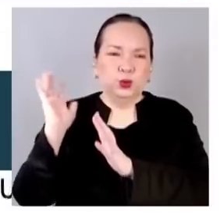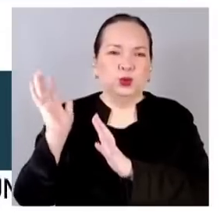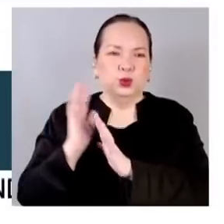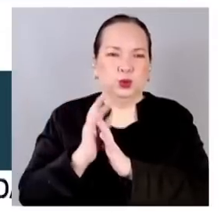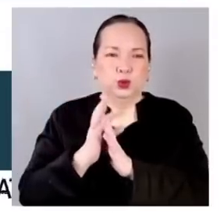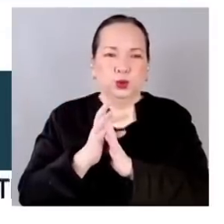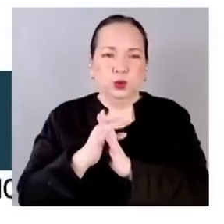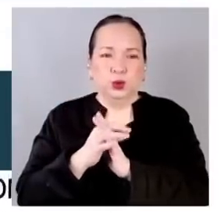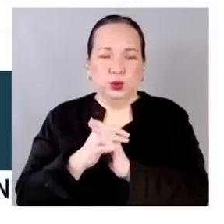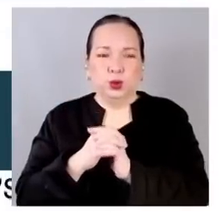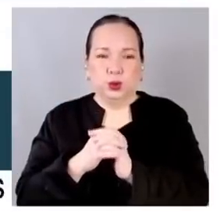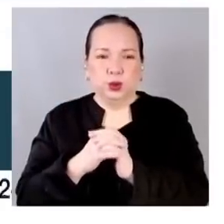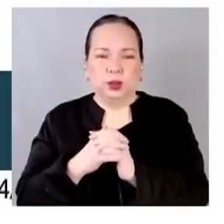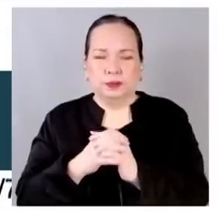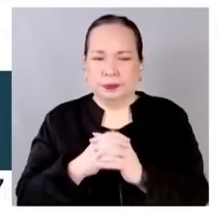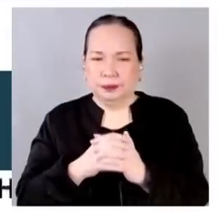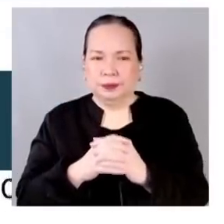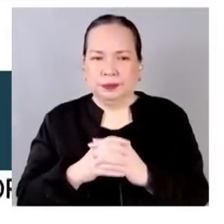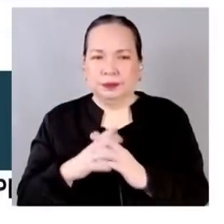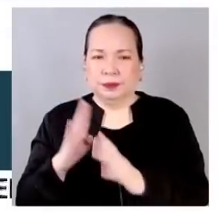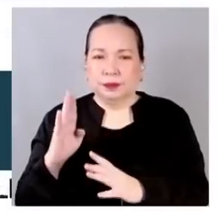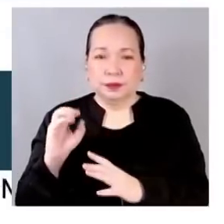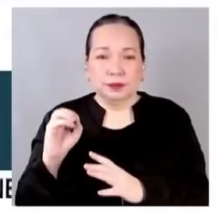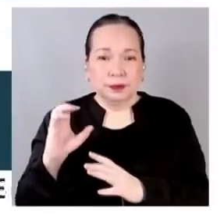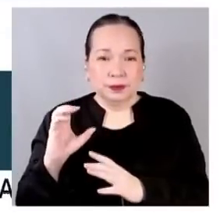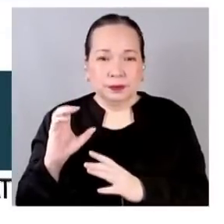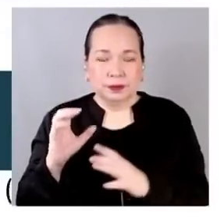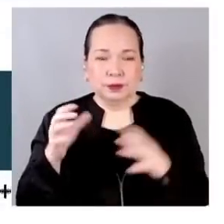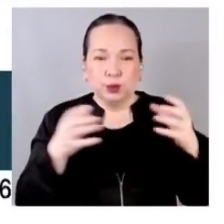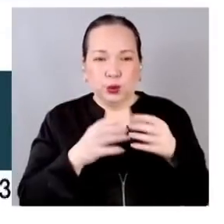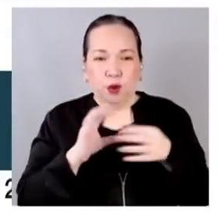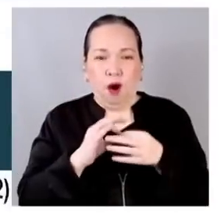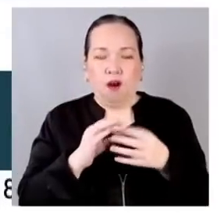the Bureau of Corrections have been forgotten, 50 years